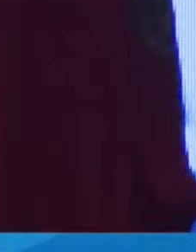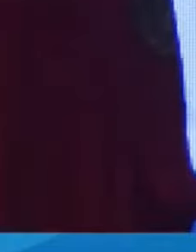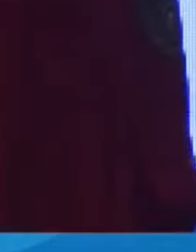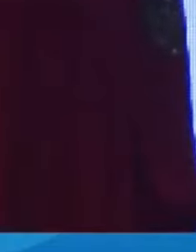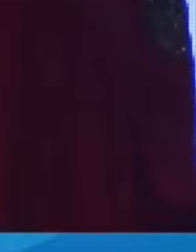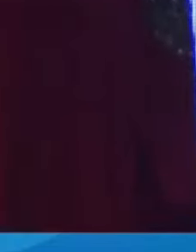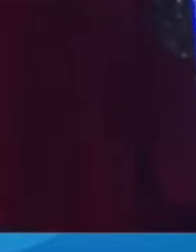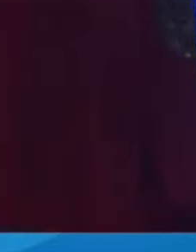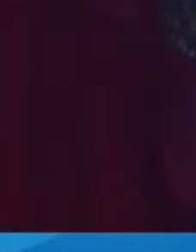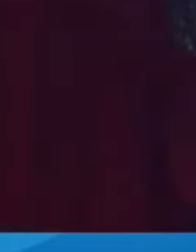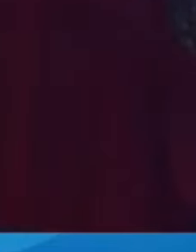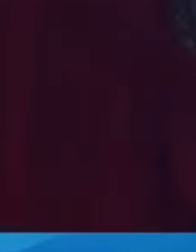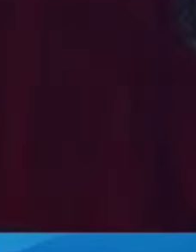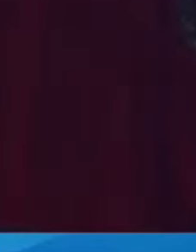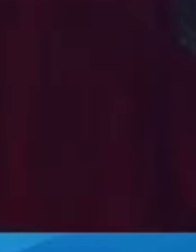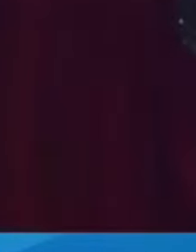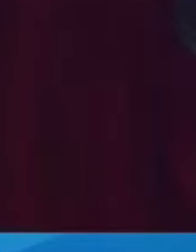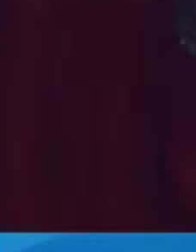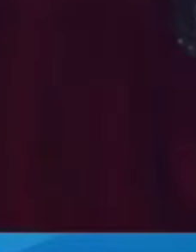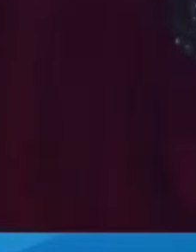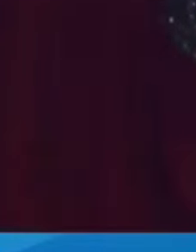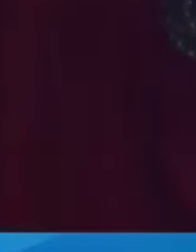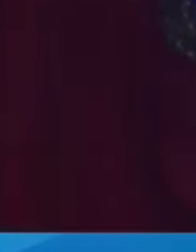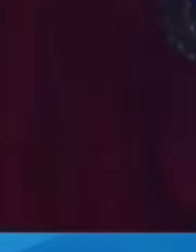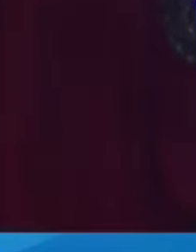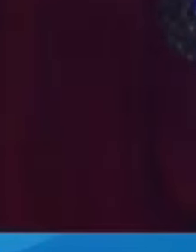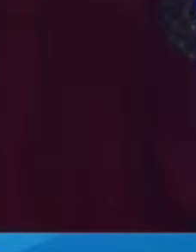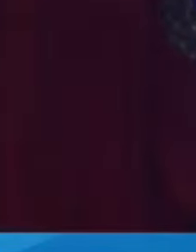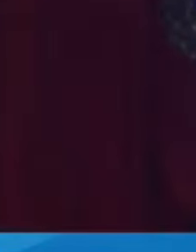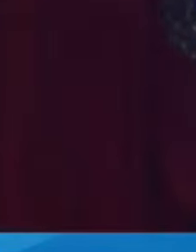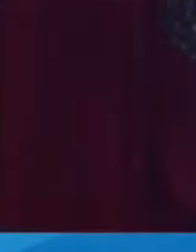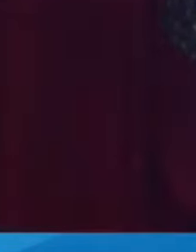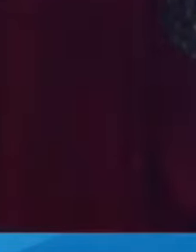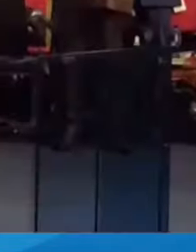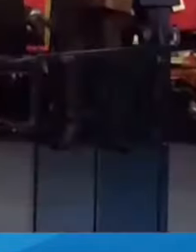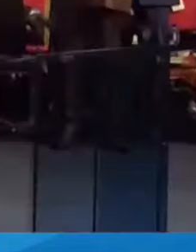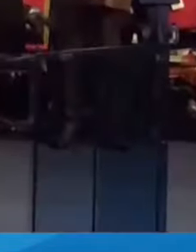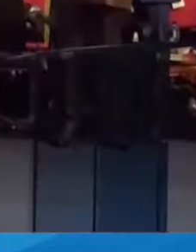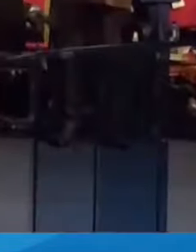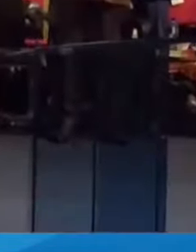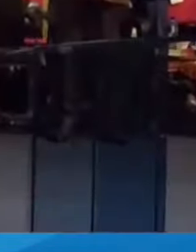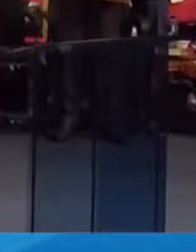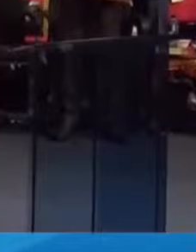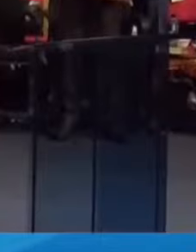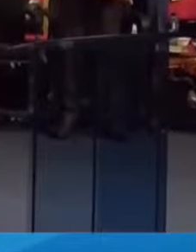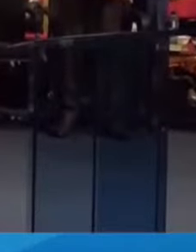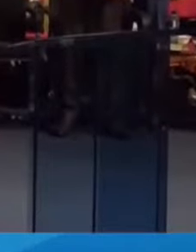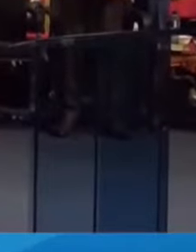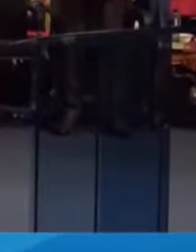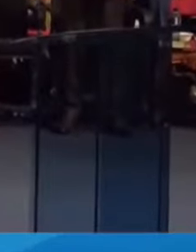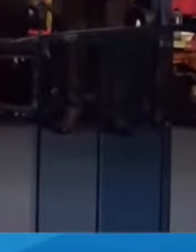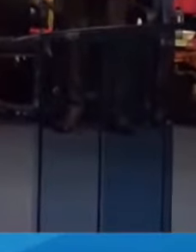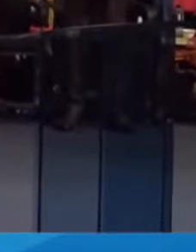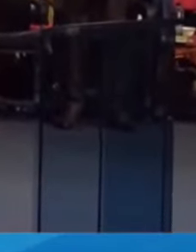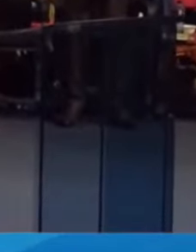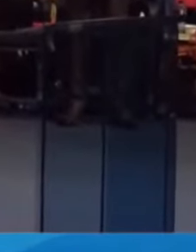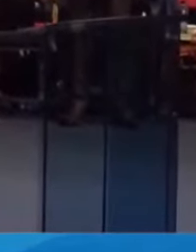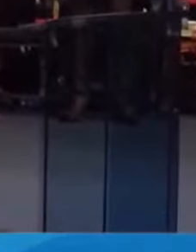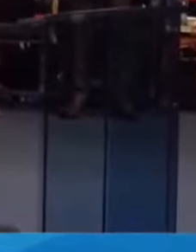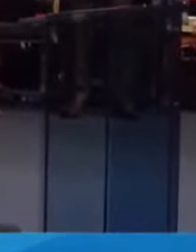them protect them and keep Heaven open upon